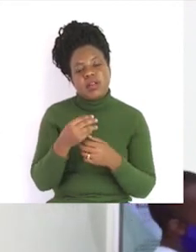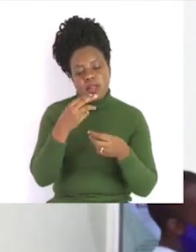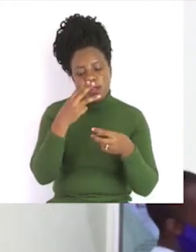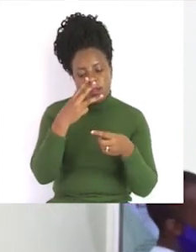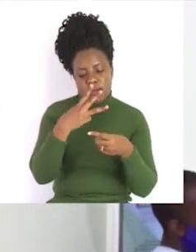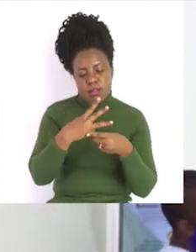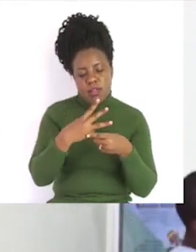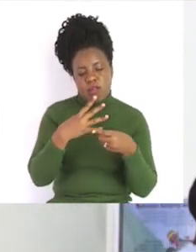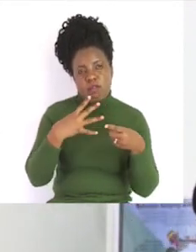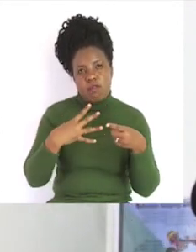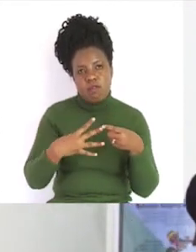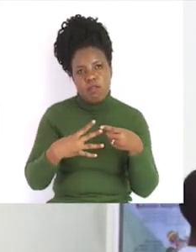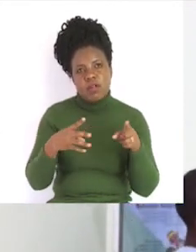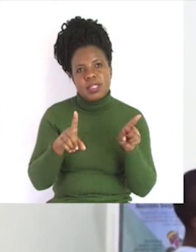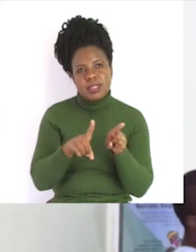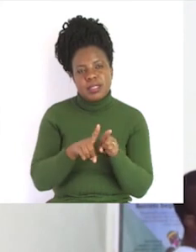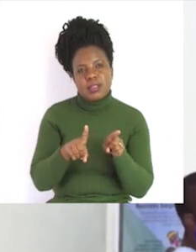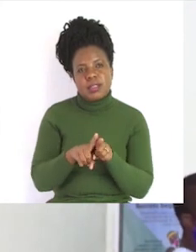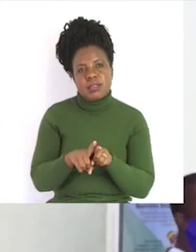3/4 is